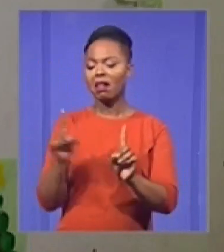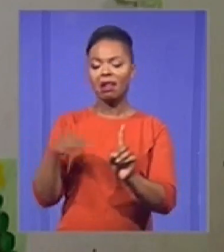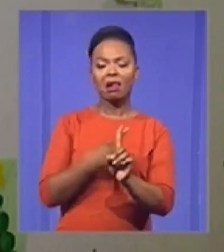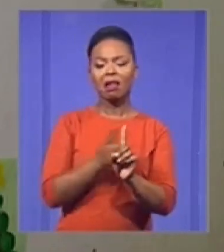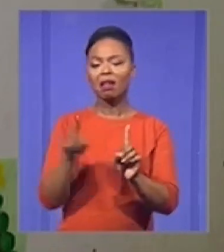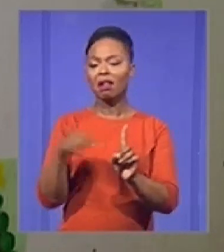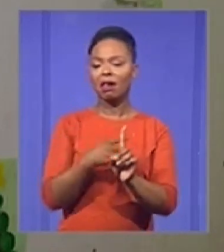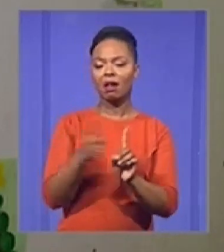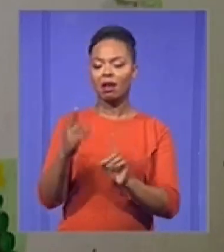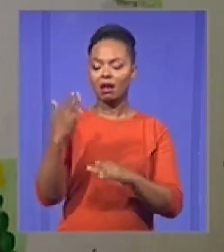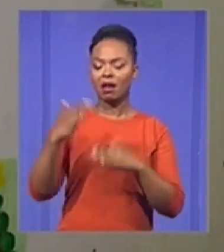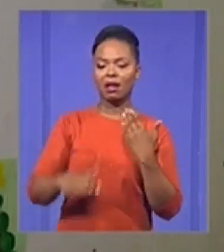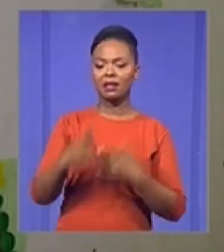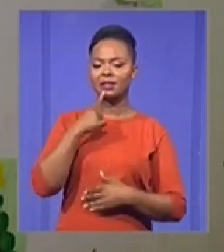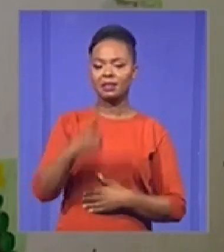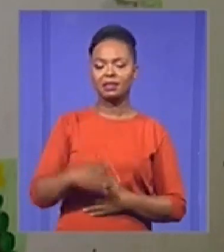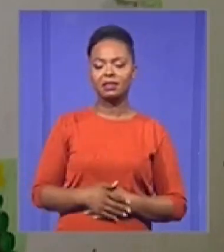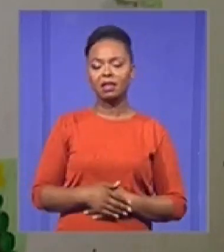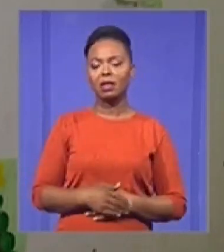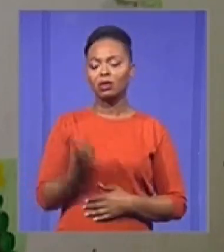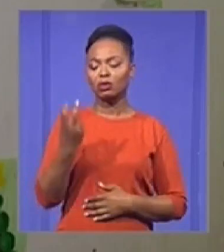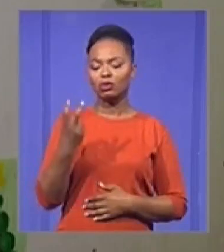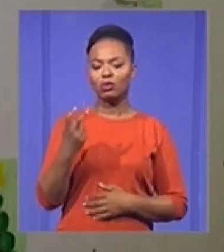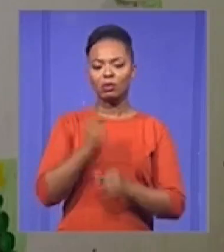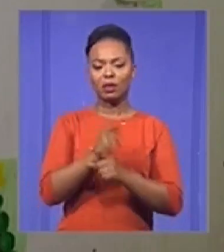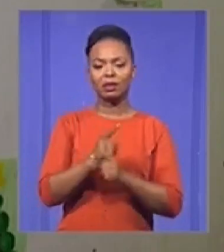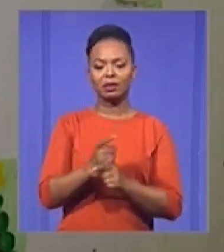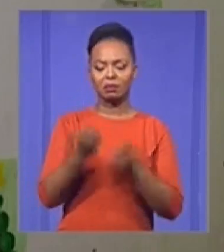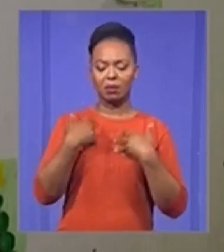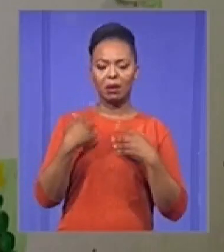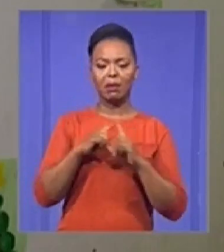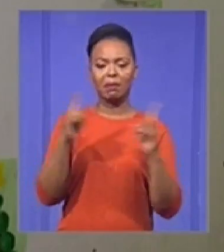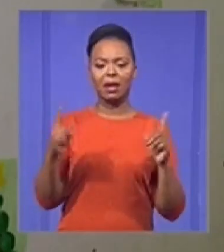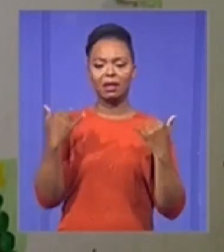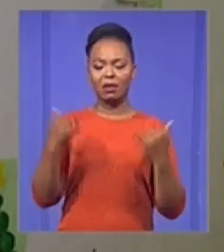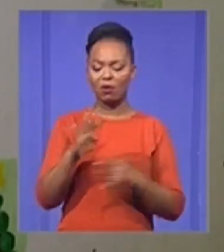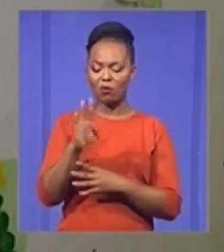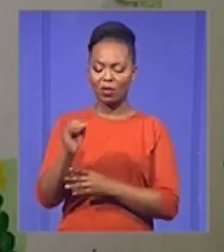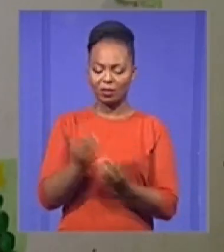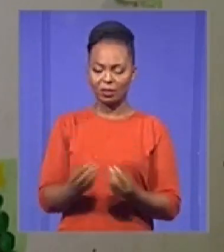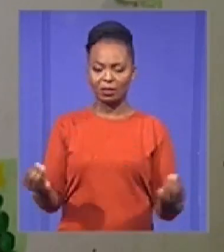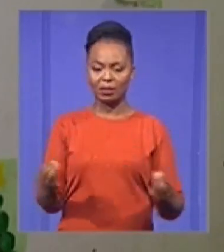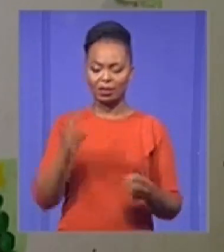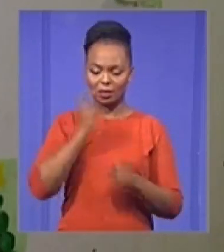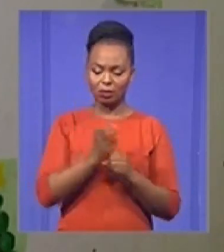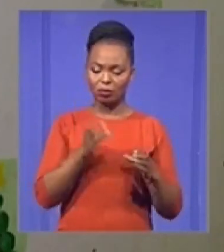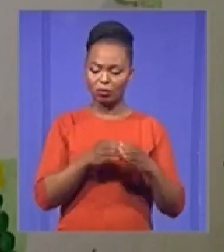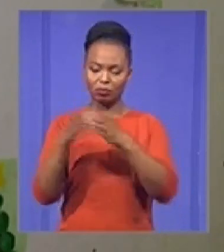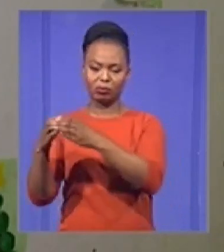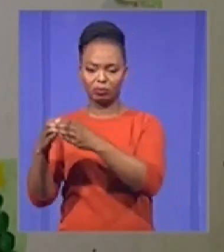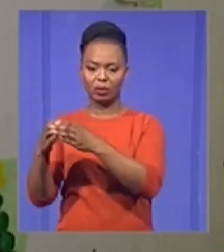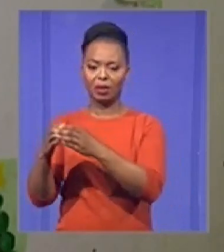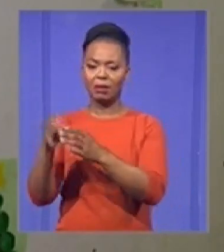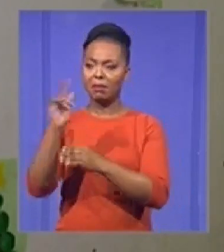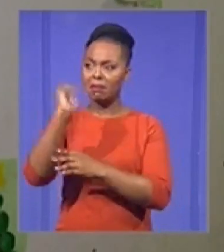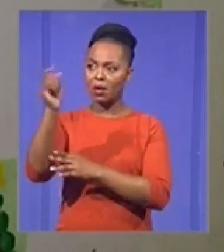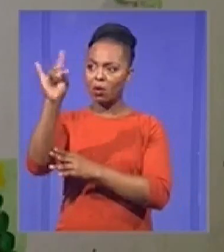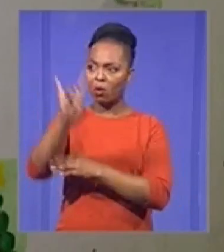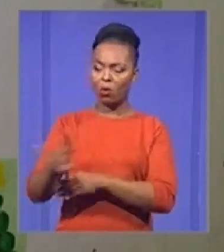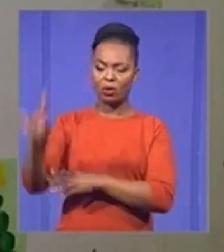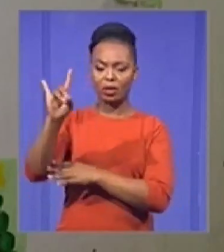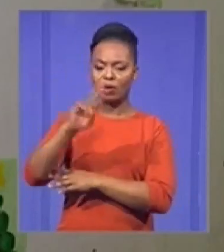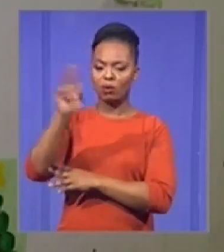the end they give us a combi, 2 combis, but no one have paid for. We are 40 kids when we must live here. No one have paid for the hotel. We are still struggling,